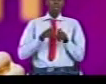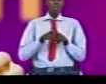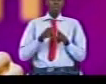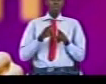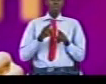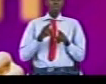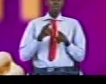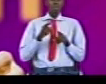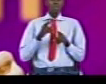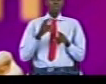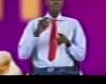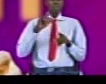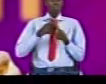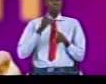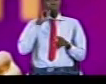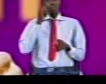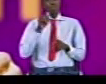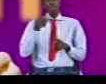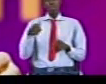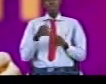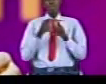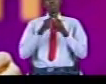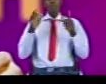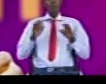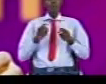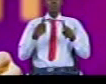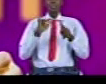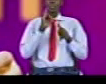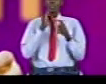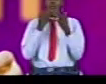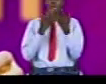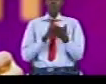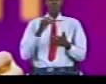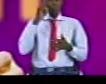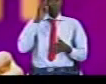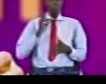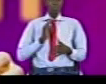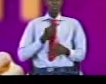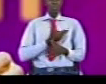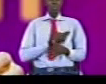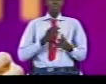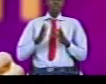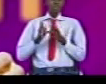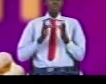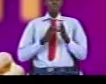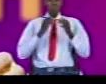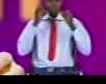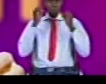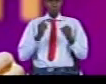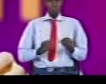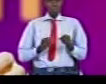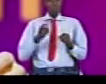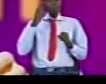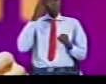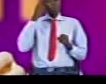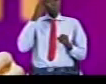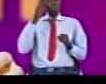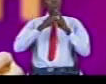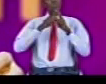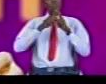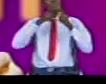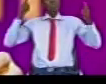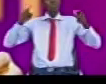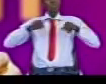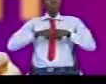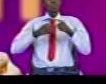another great opportunity is waiting for us. Jesus' power for extraordinary breakthrough,